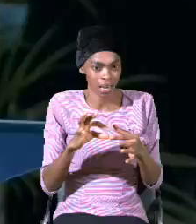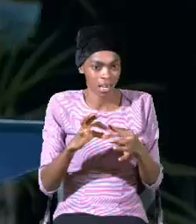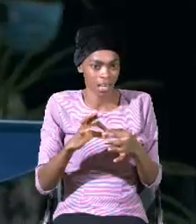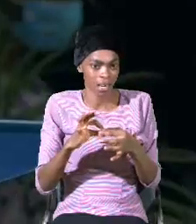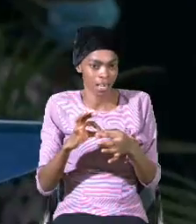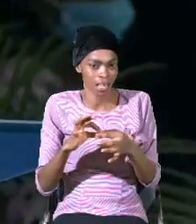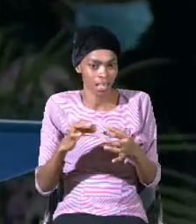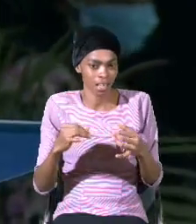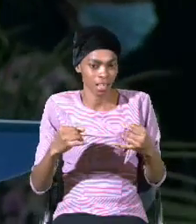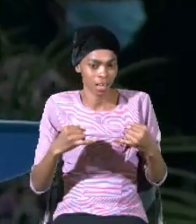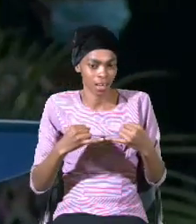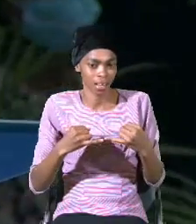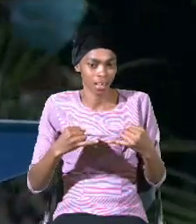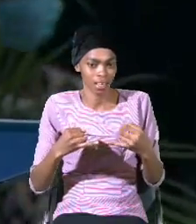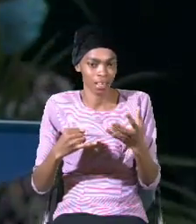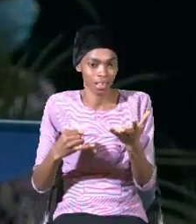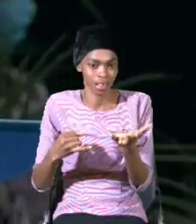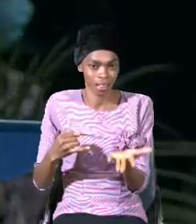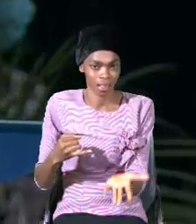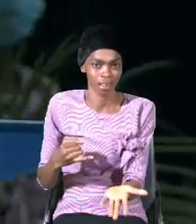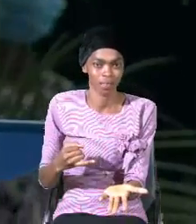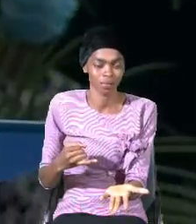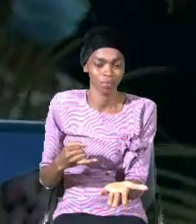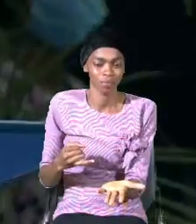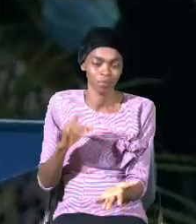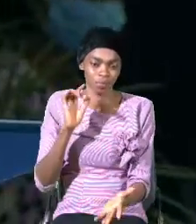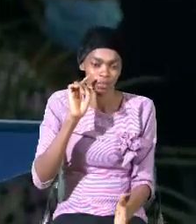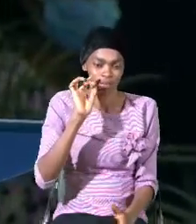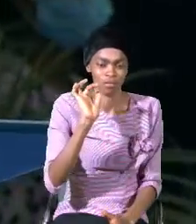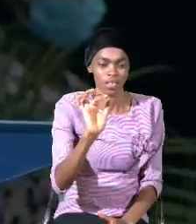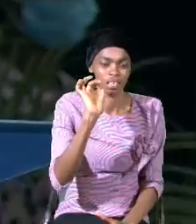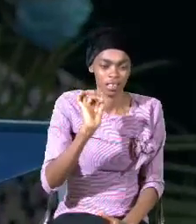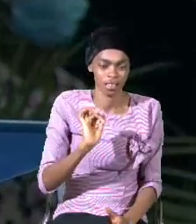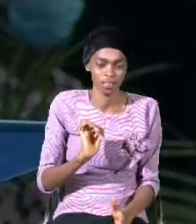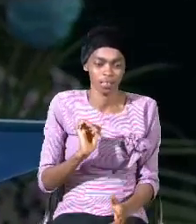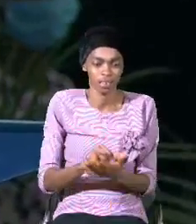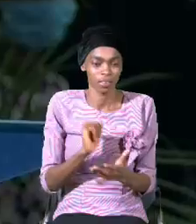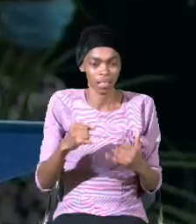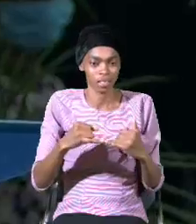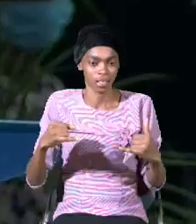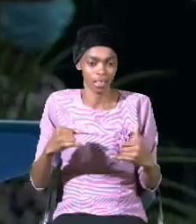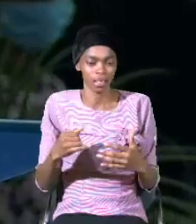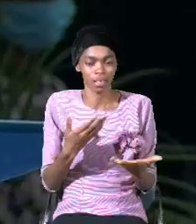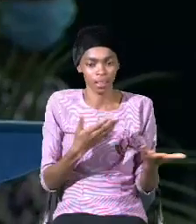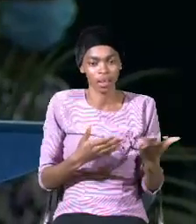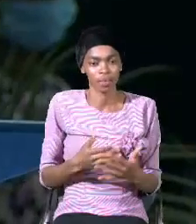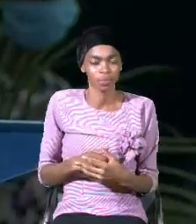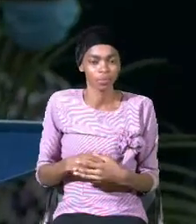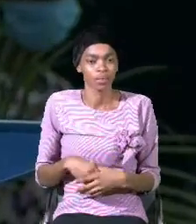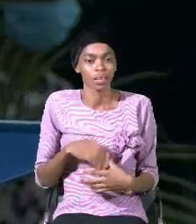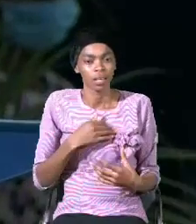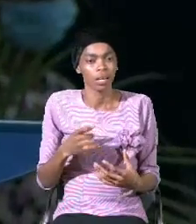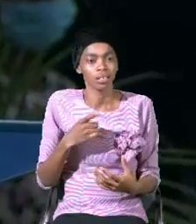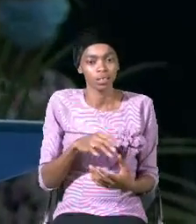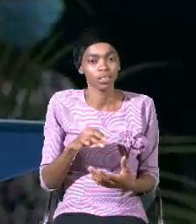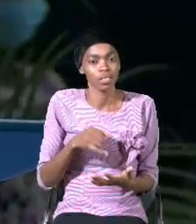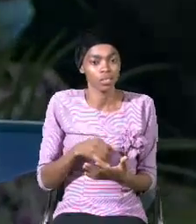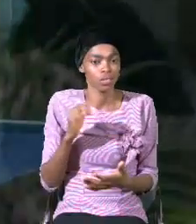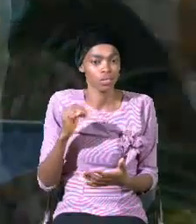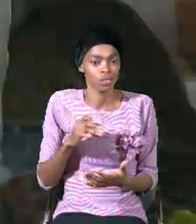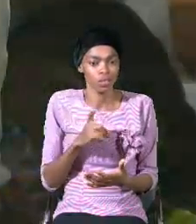that link or copy it and then provide the information required right on that link so